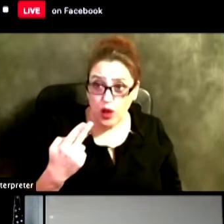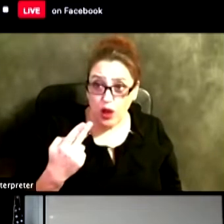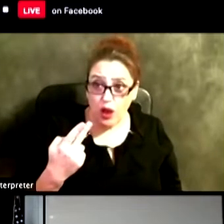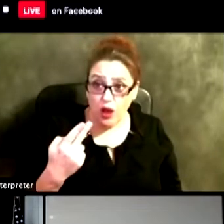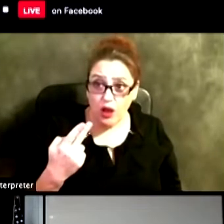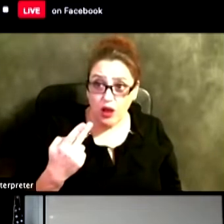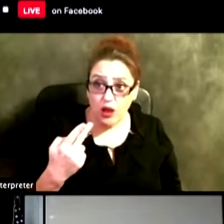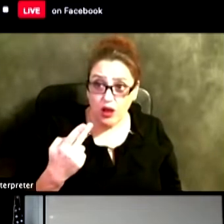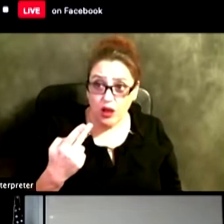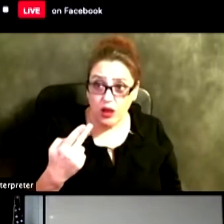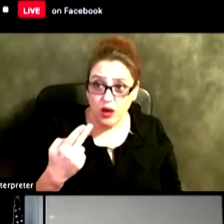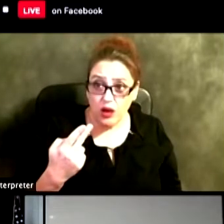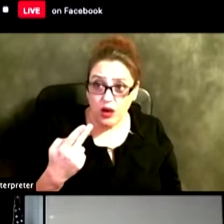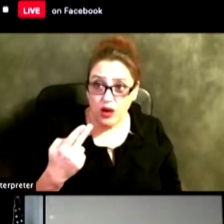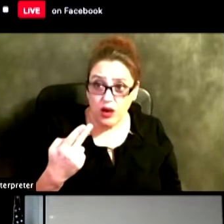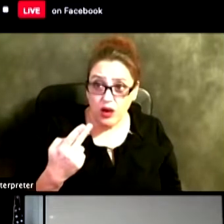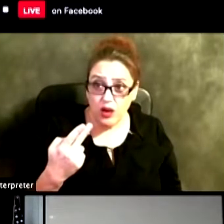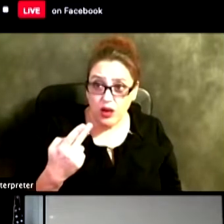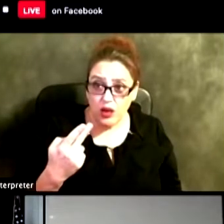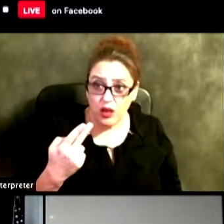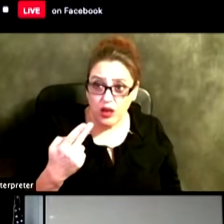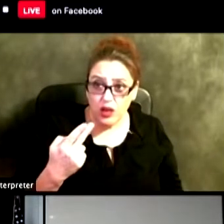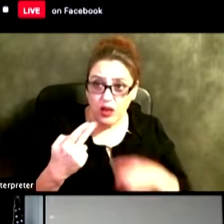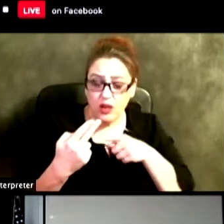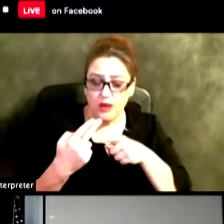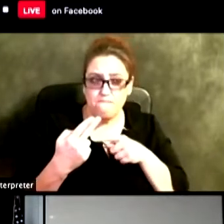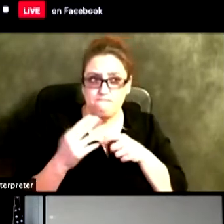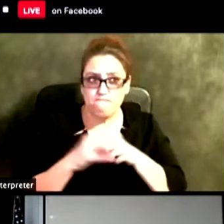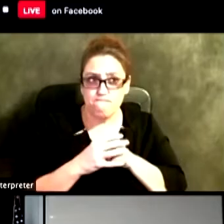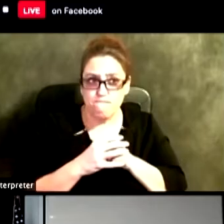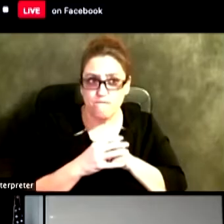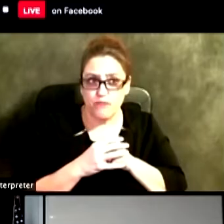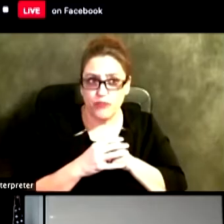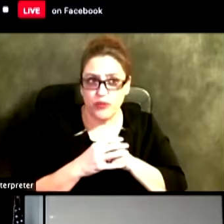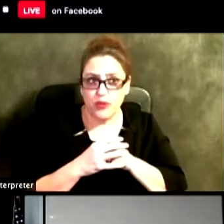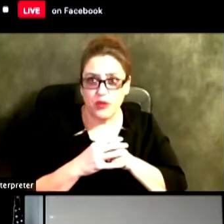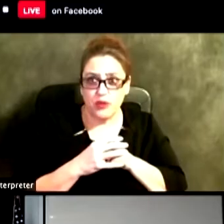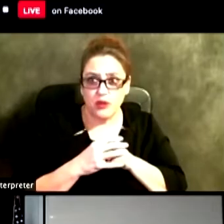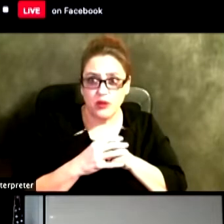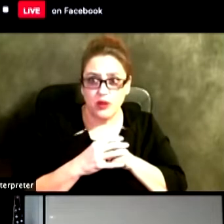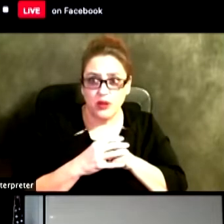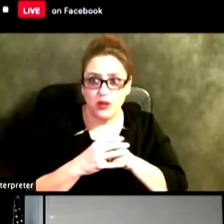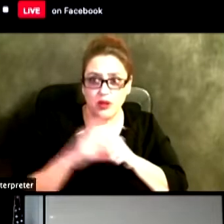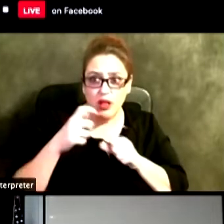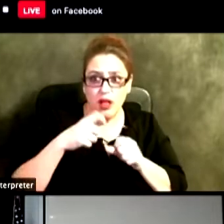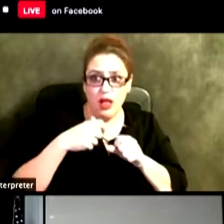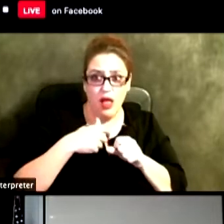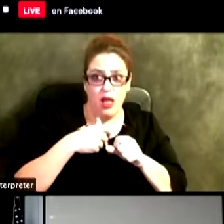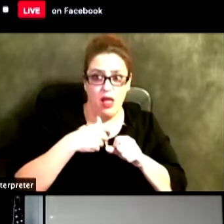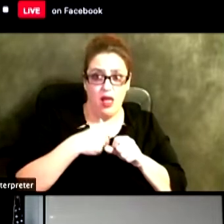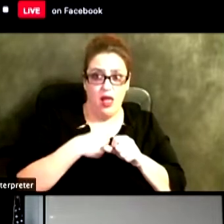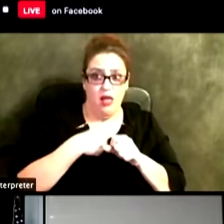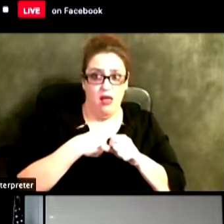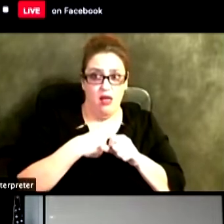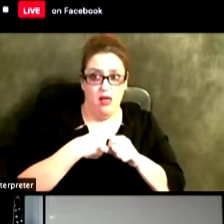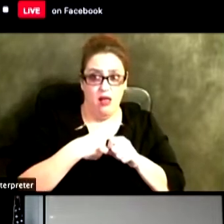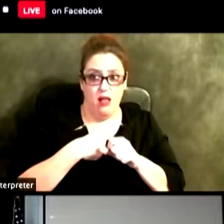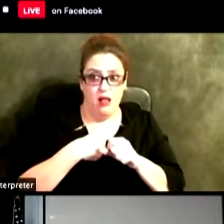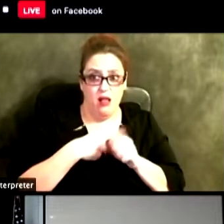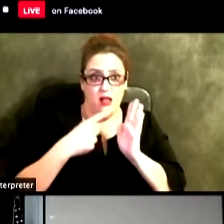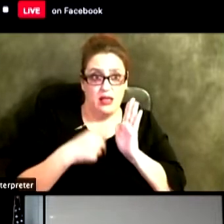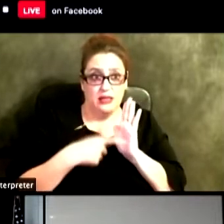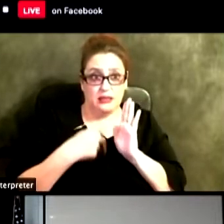supportive, but on the other hand, you know, I for one sometimes feel